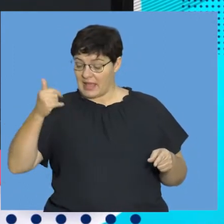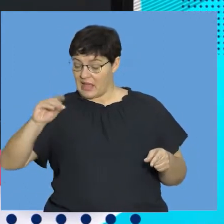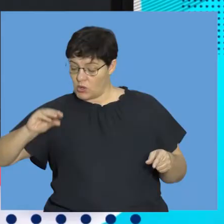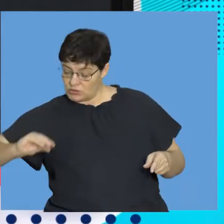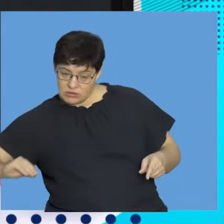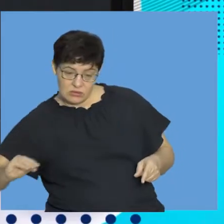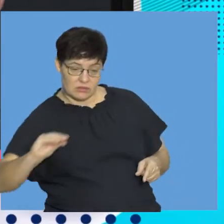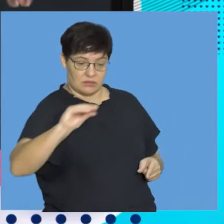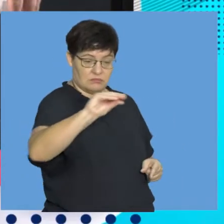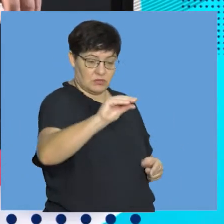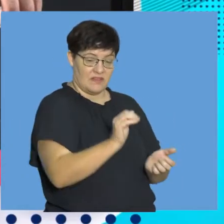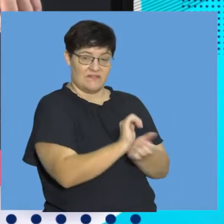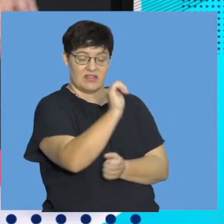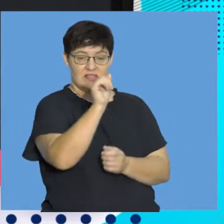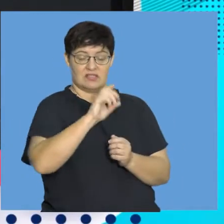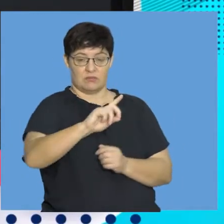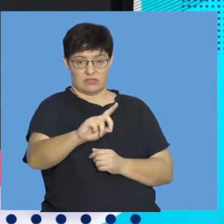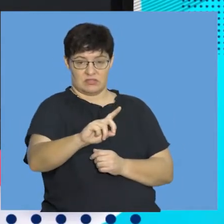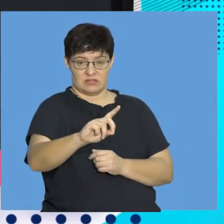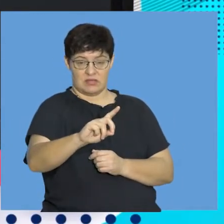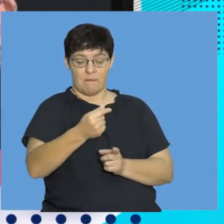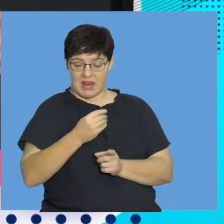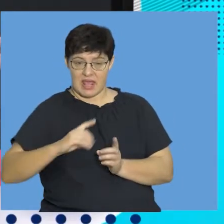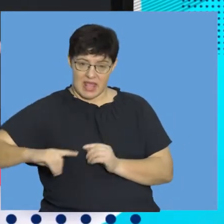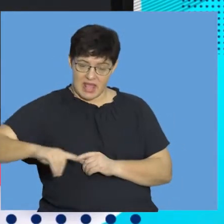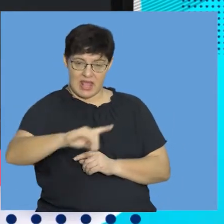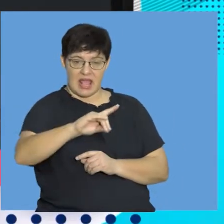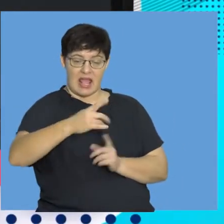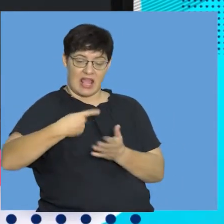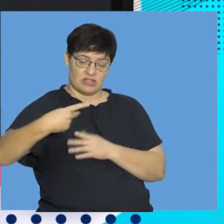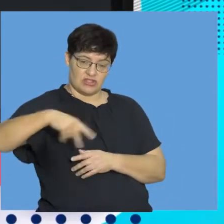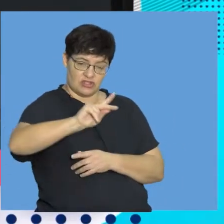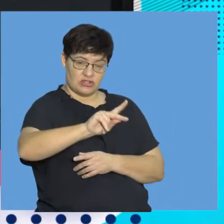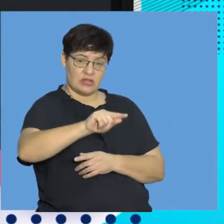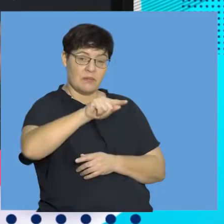account, put into a fixed deposit. It's an outflow of cash. But a